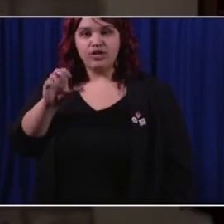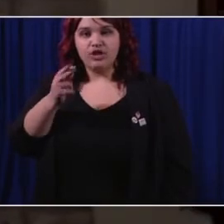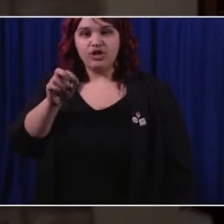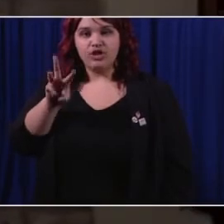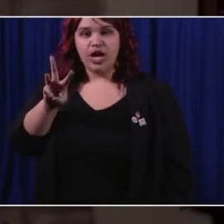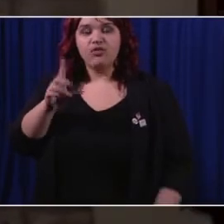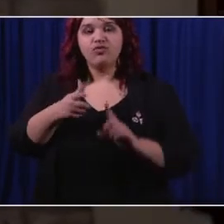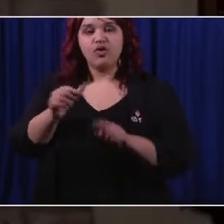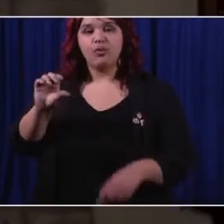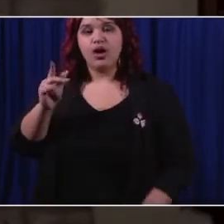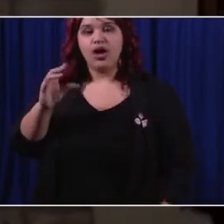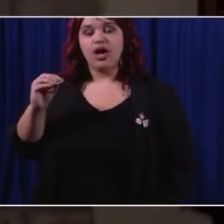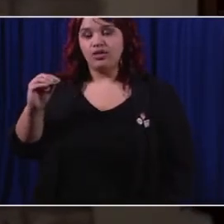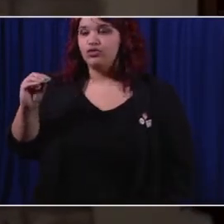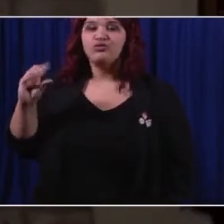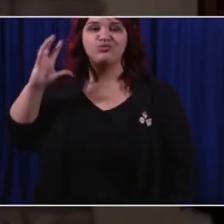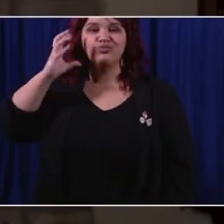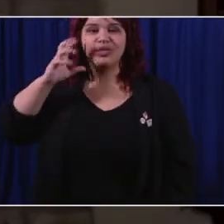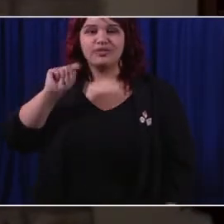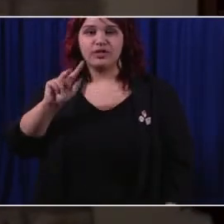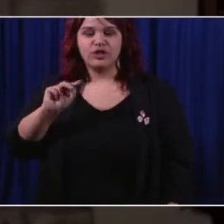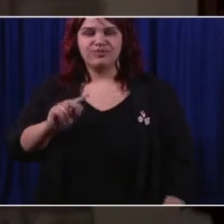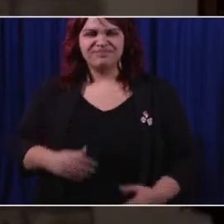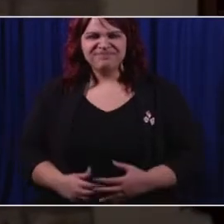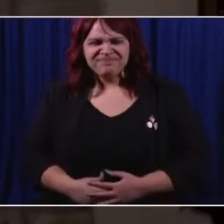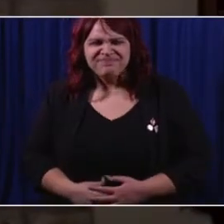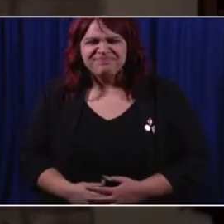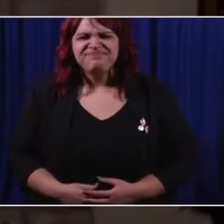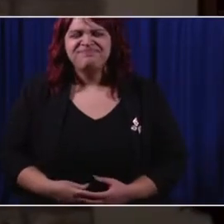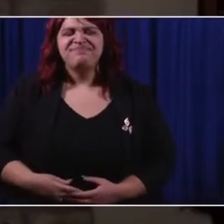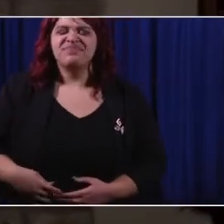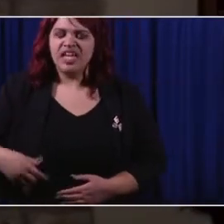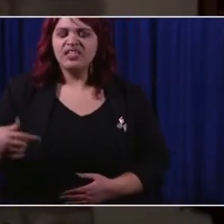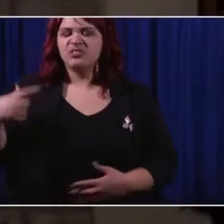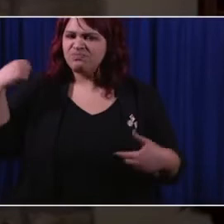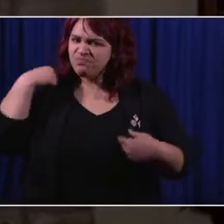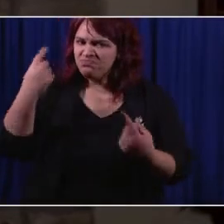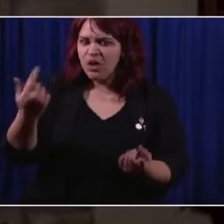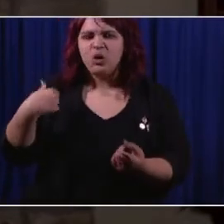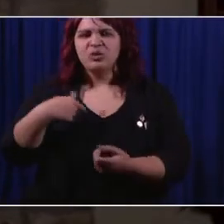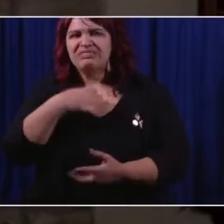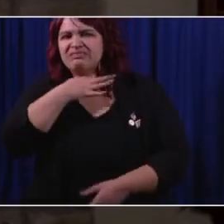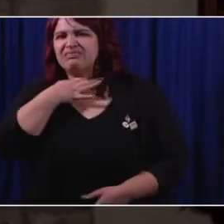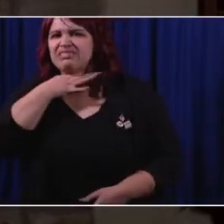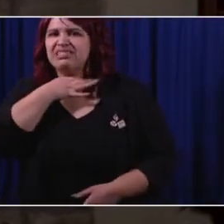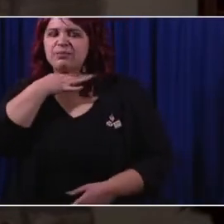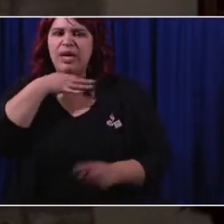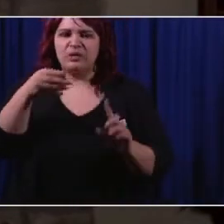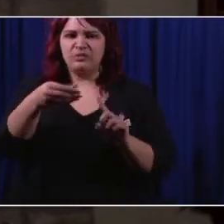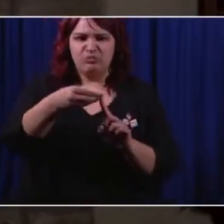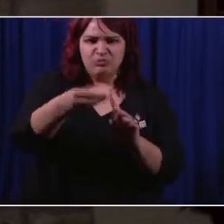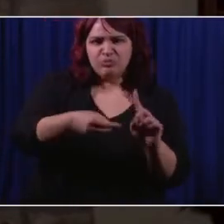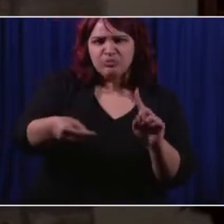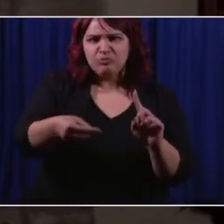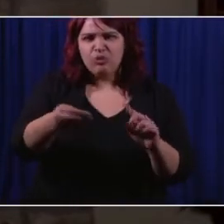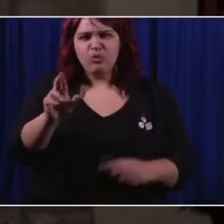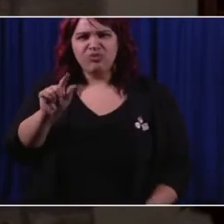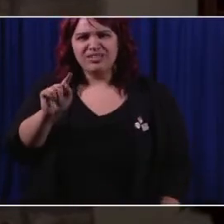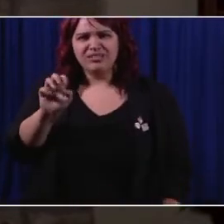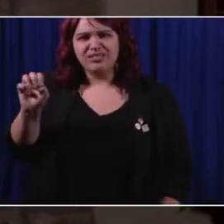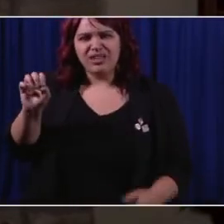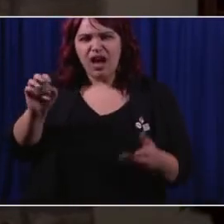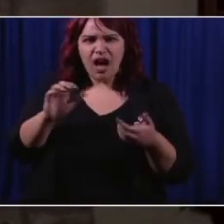this rate of administration. This is something that we've been asking for a while now. We've known the vaccine's been coming for months. How